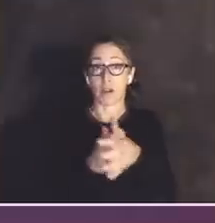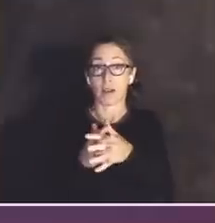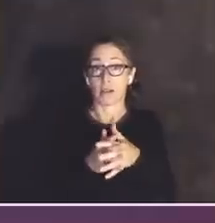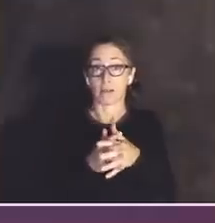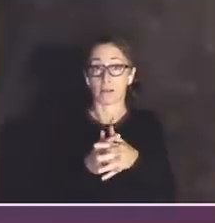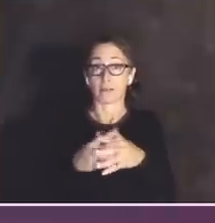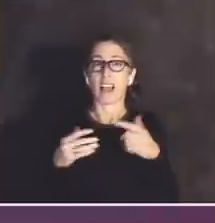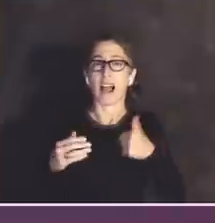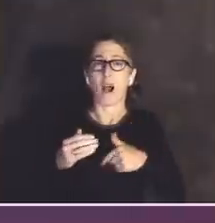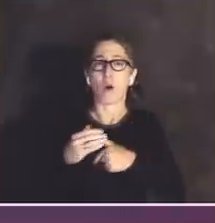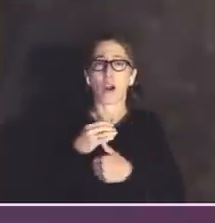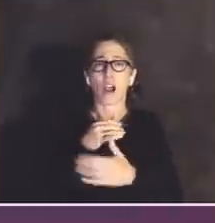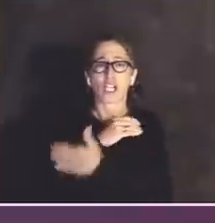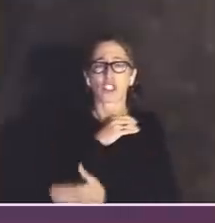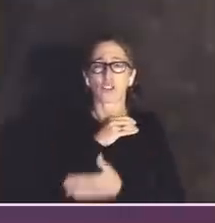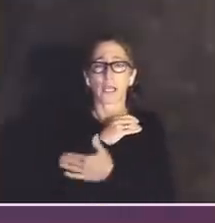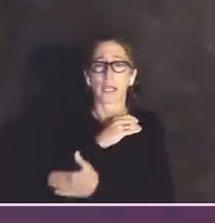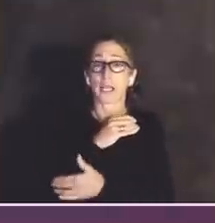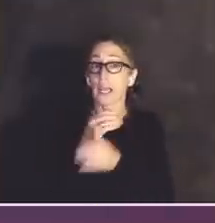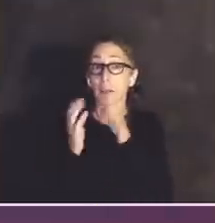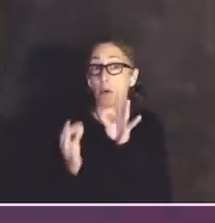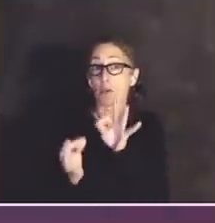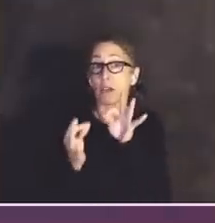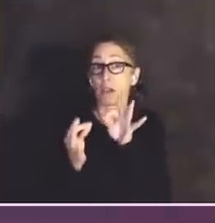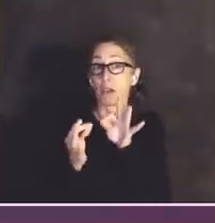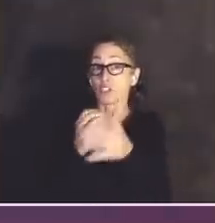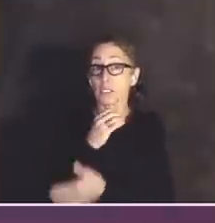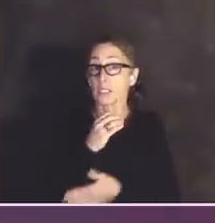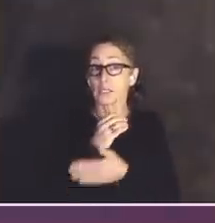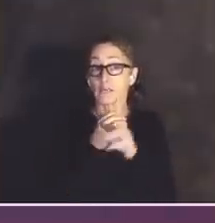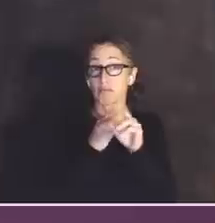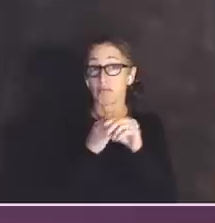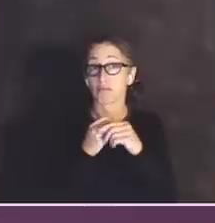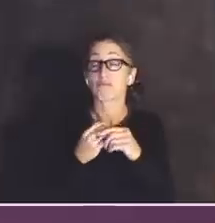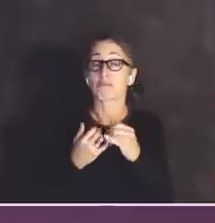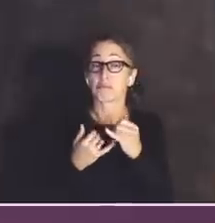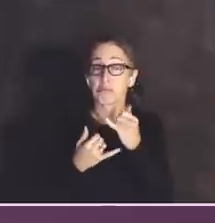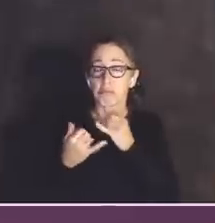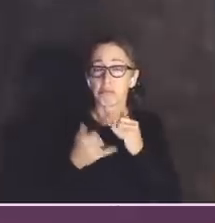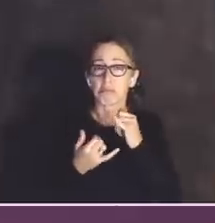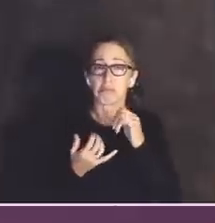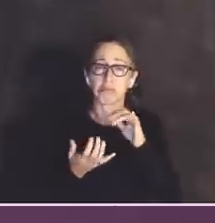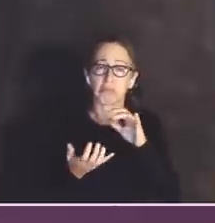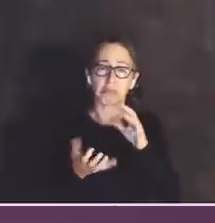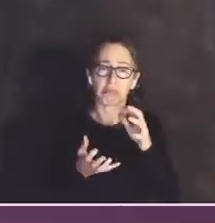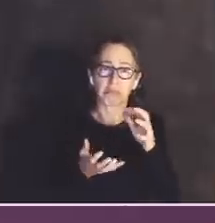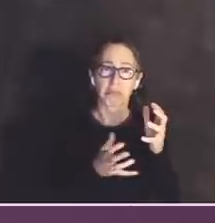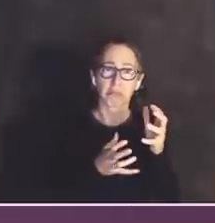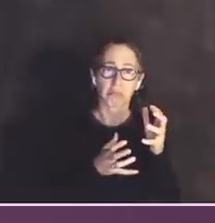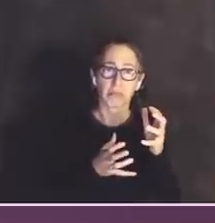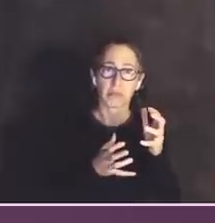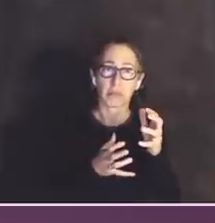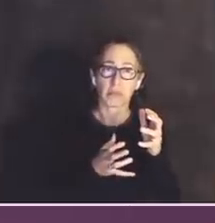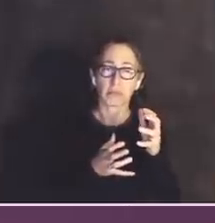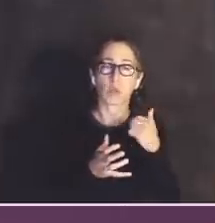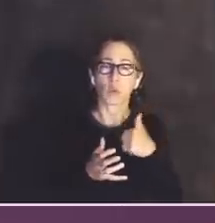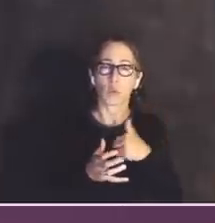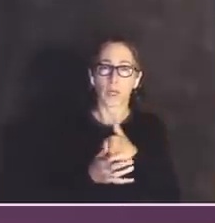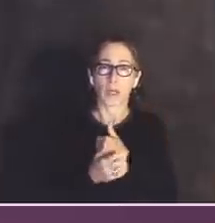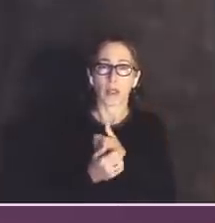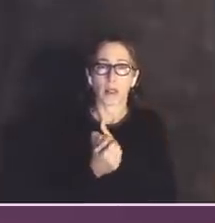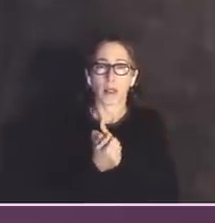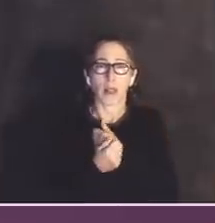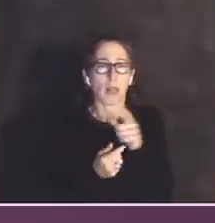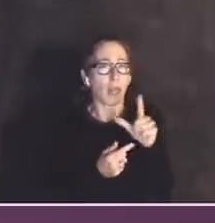country, imperfect though it may be, flawed though it may be. We love our country, and